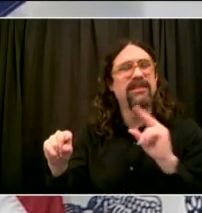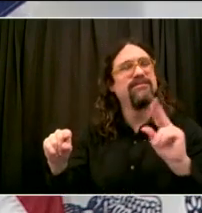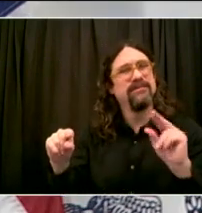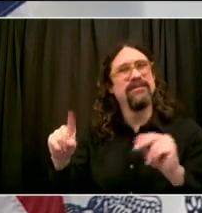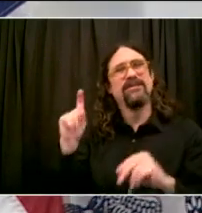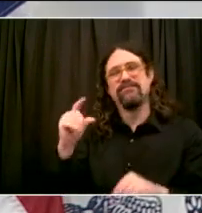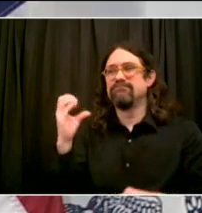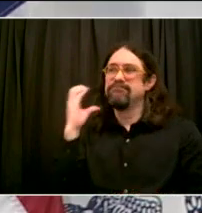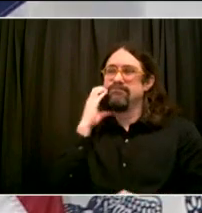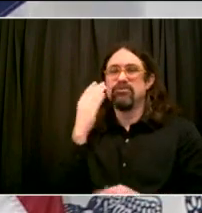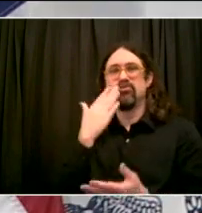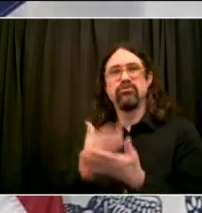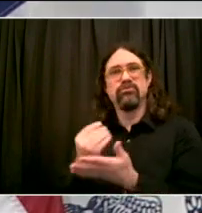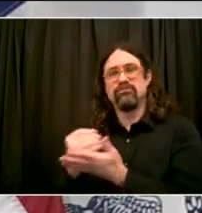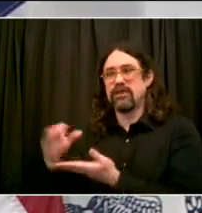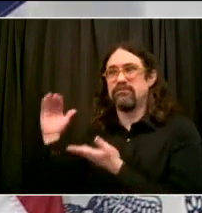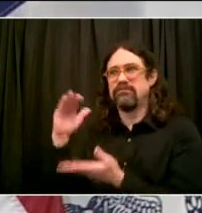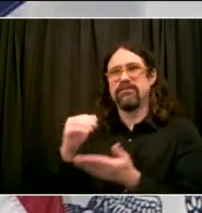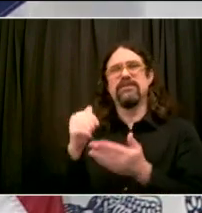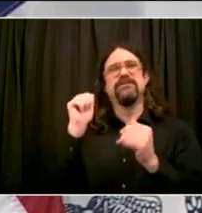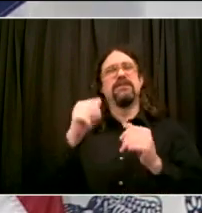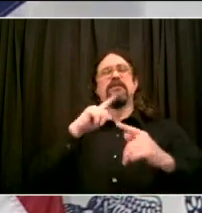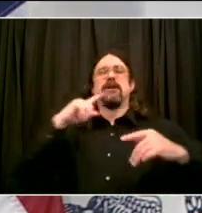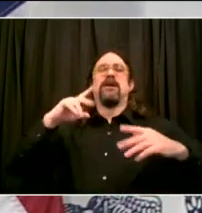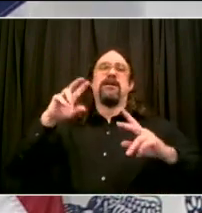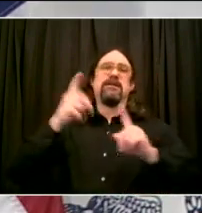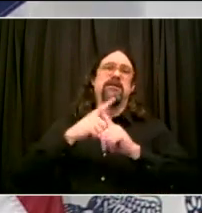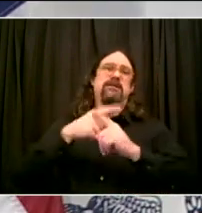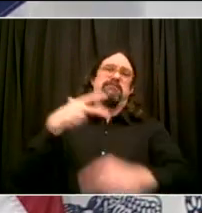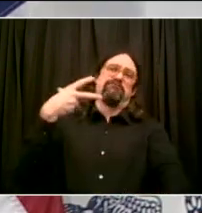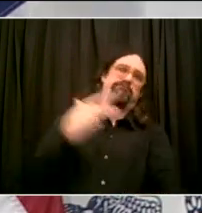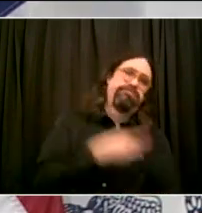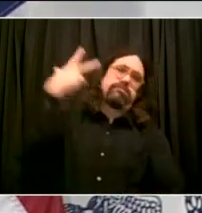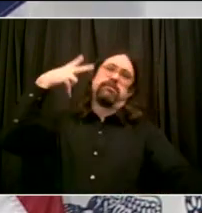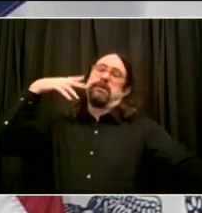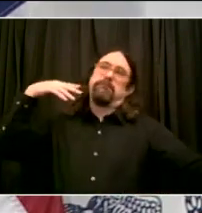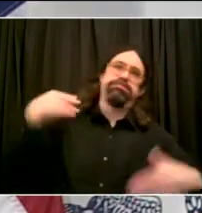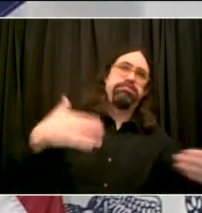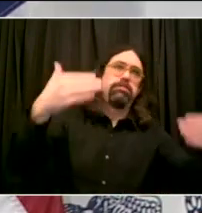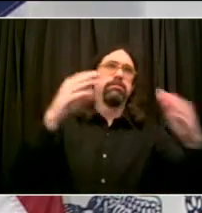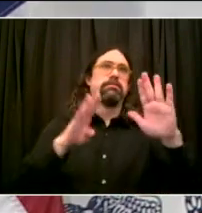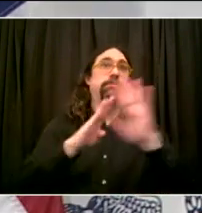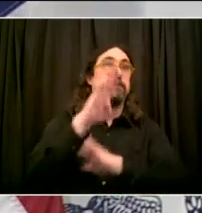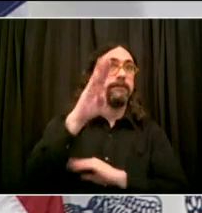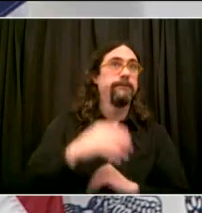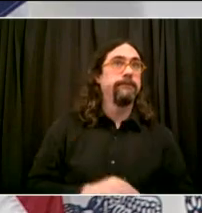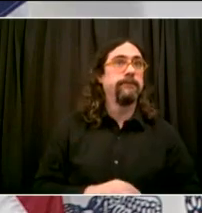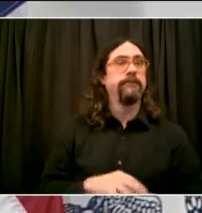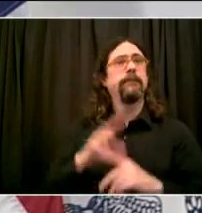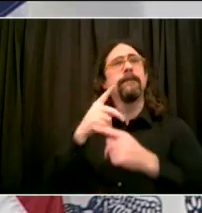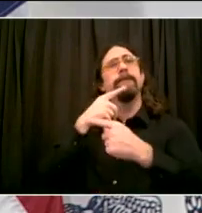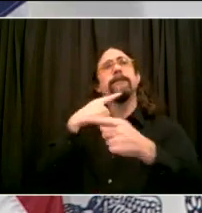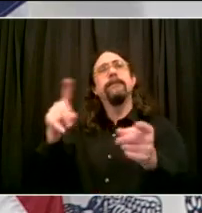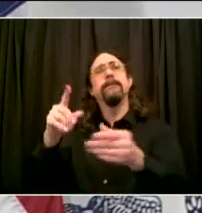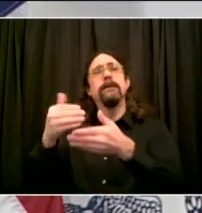Good morning, Mr. Mayor. How are you doing? Good, Marcia. How you been? I'm wondering if you could tell me what instructions you're giving people